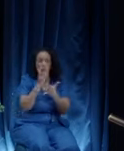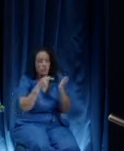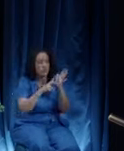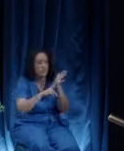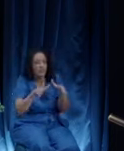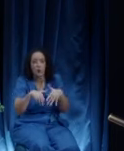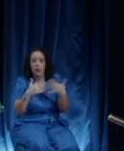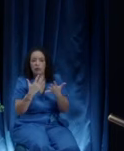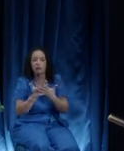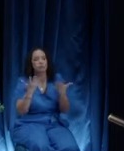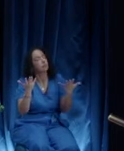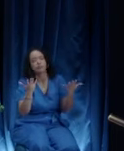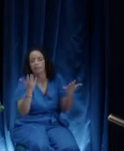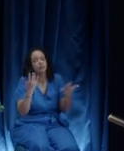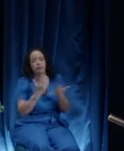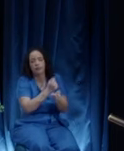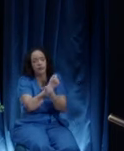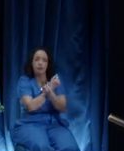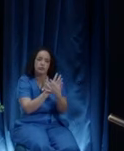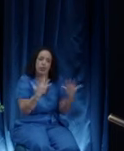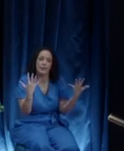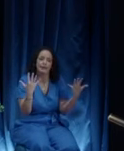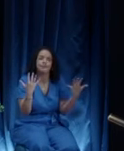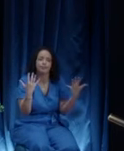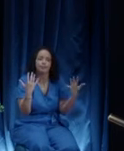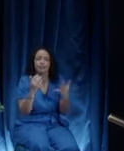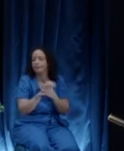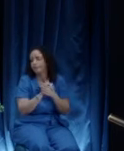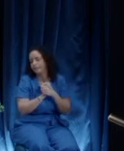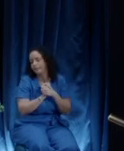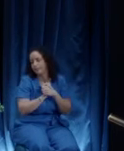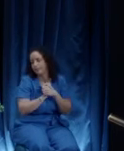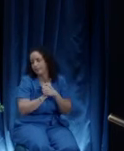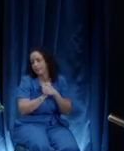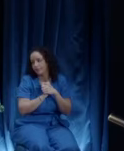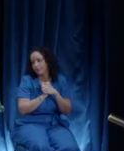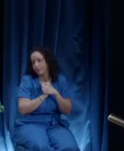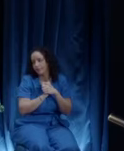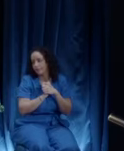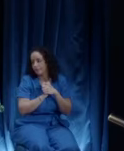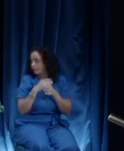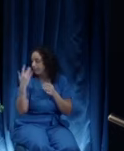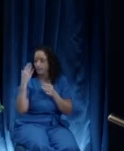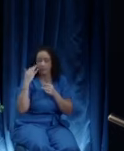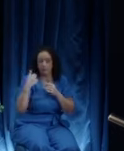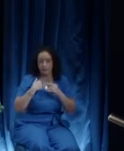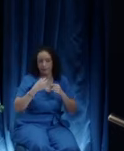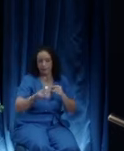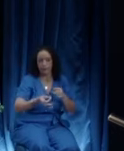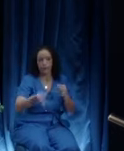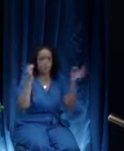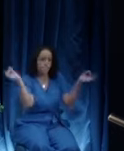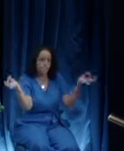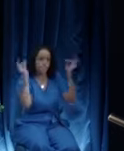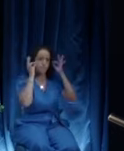I mean, there's hundreds. I mean, it's what I found doing my podcast series is, you know, I